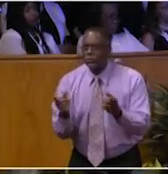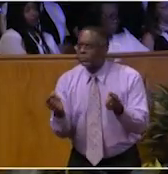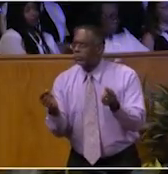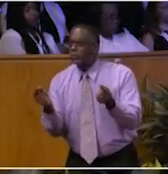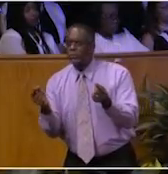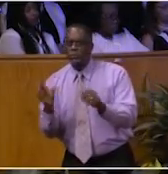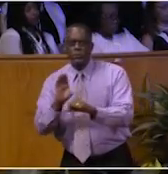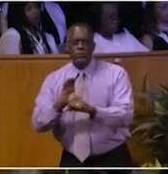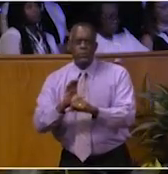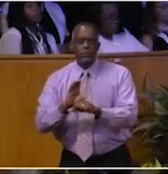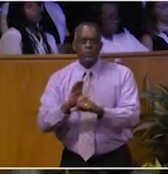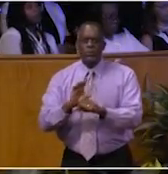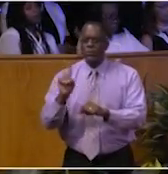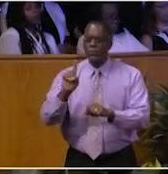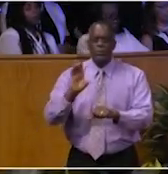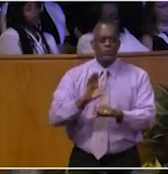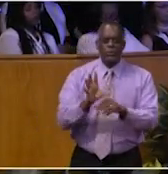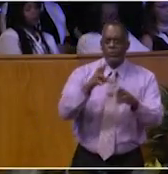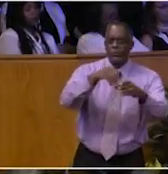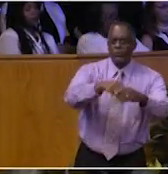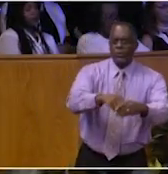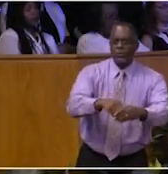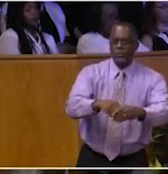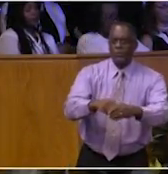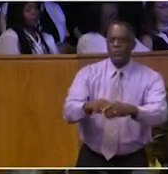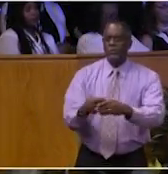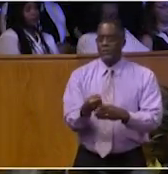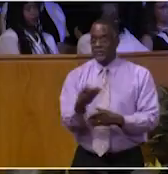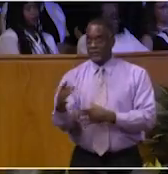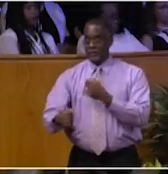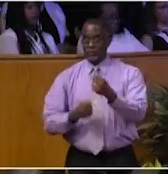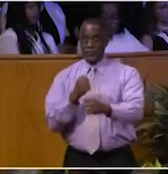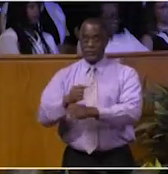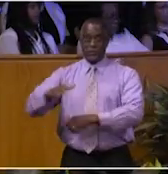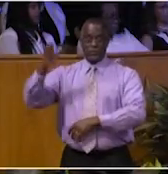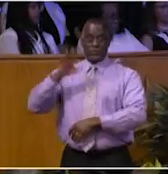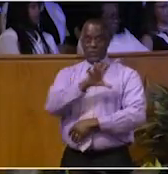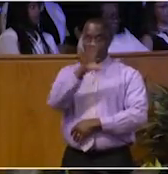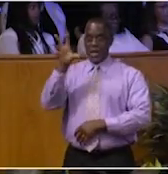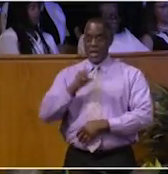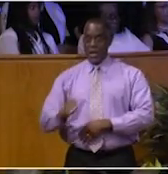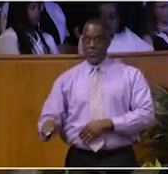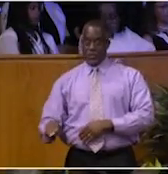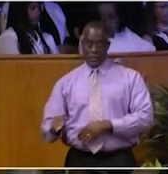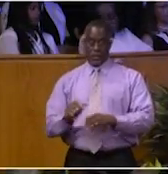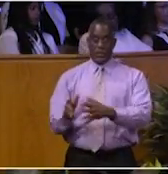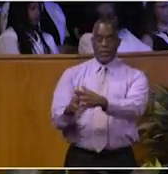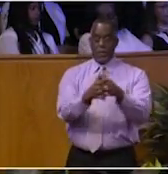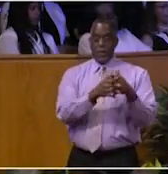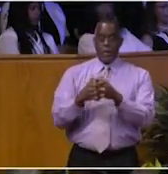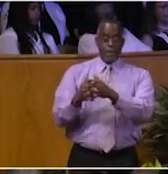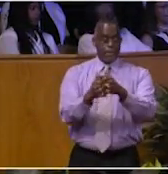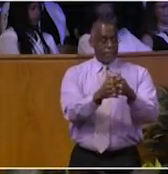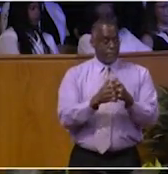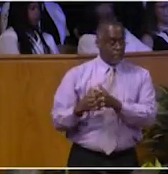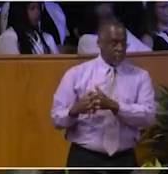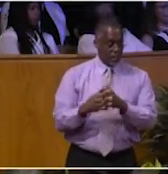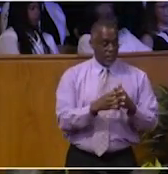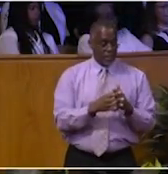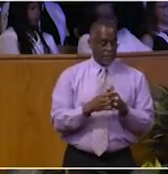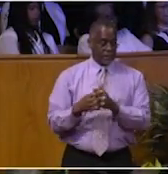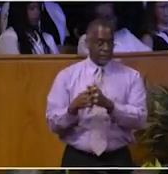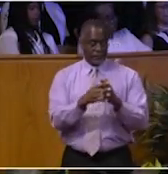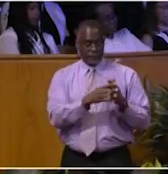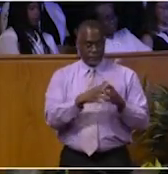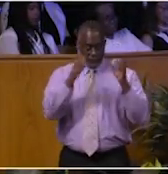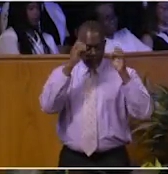church? Several years ago, African-American professor of religion from Princeton University,